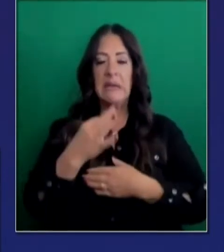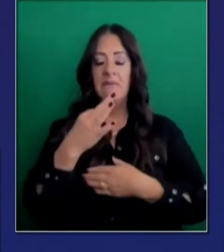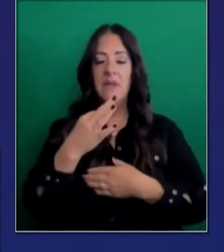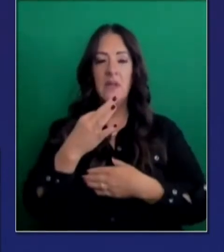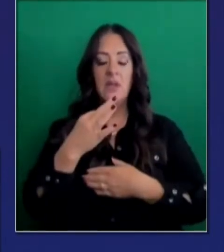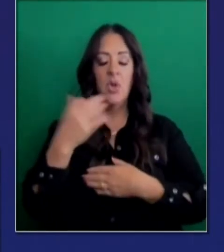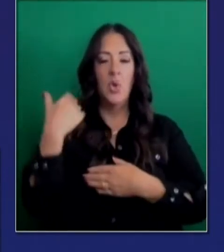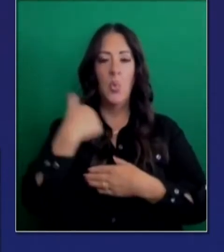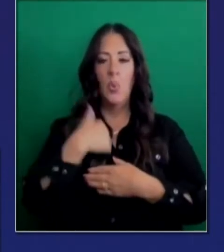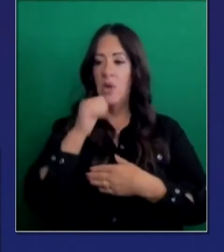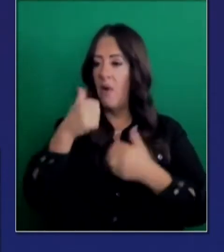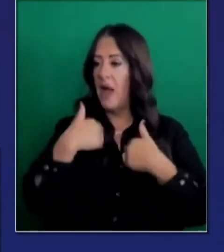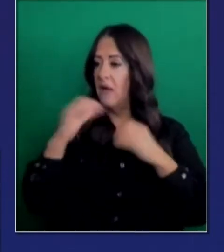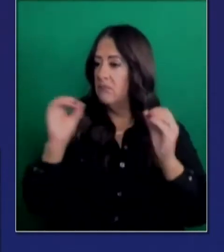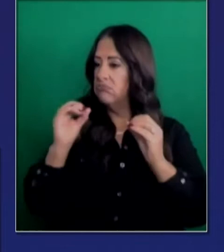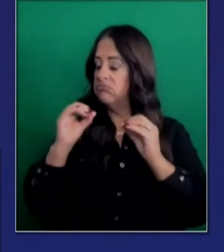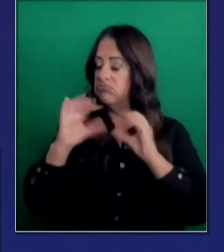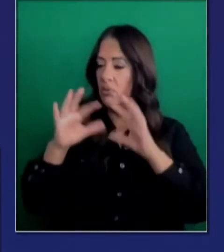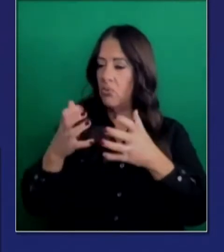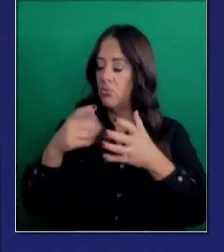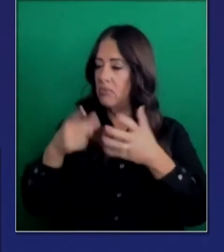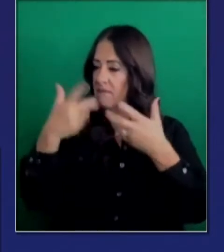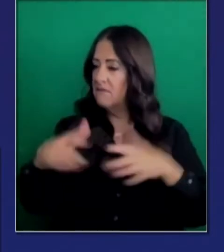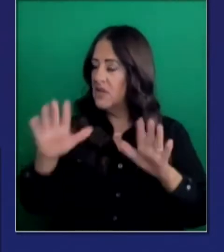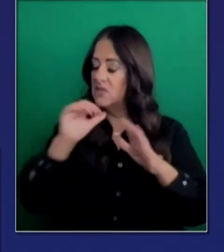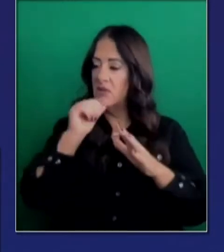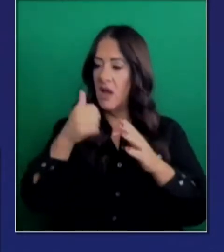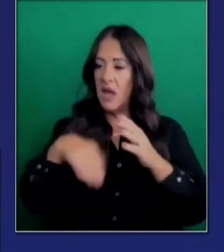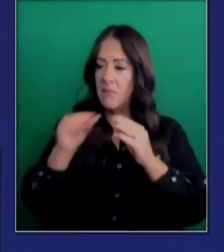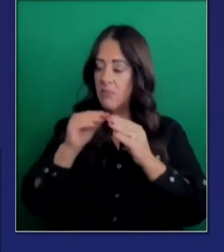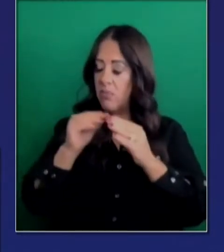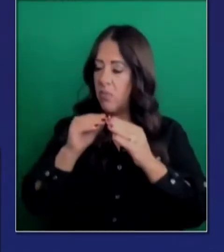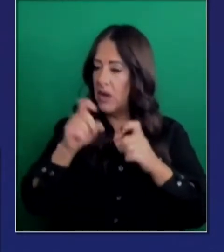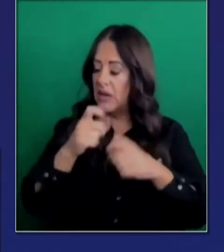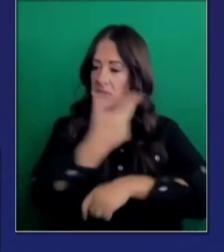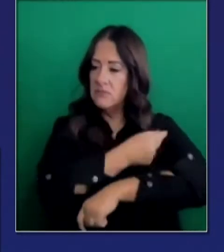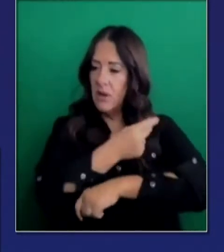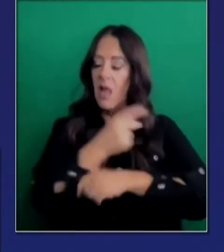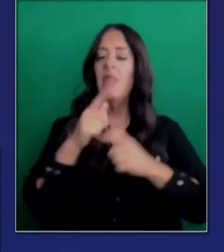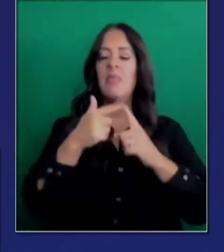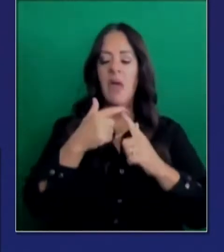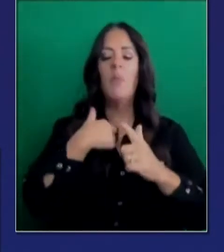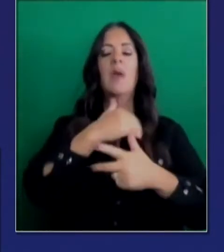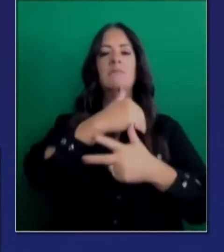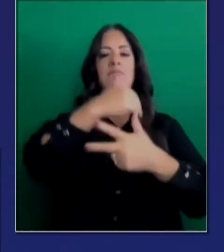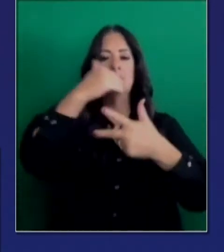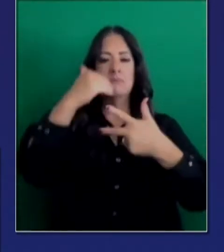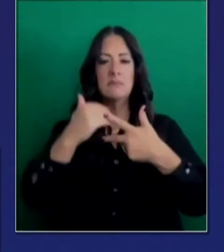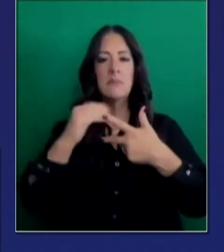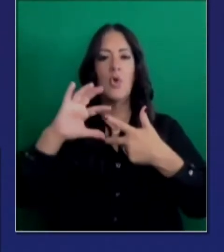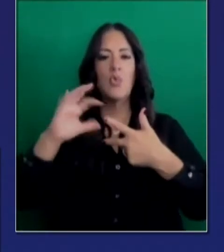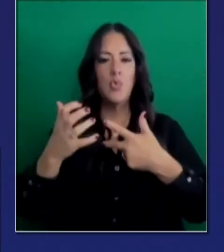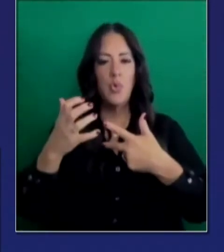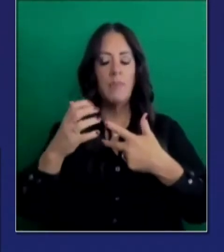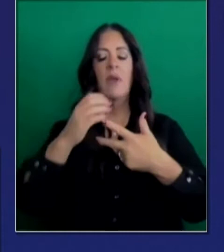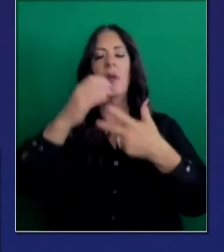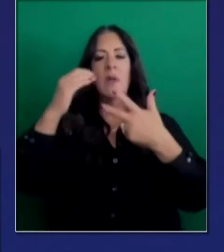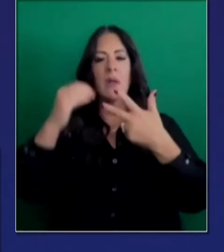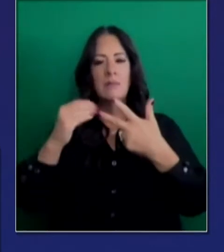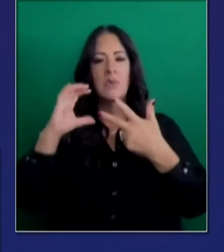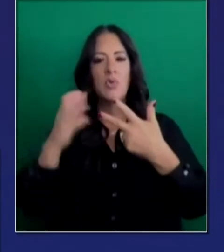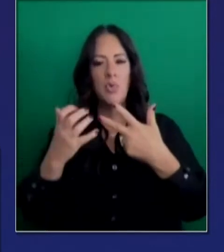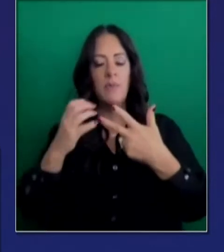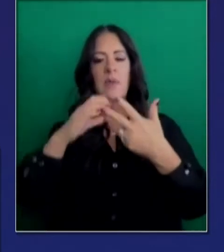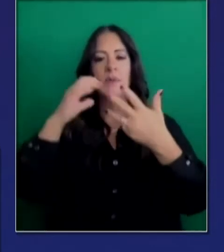in line based upon the existing tiers, we want to be able to move to other priority groups, other priority phases, and